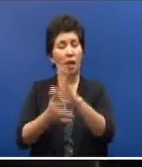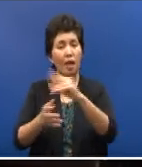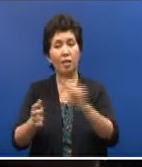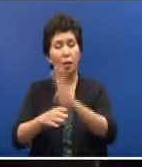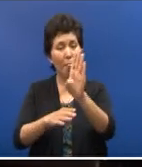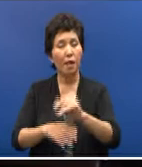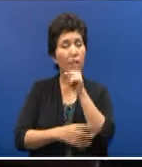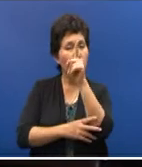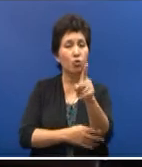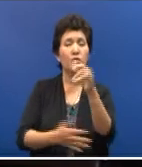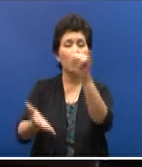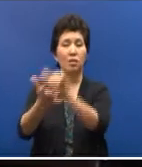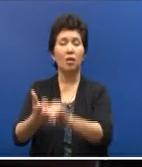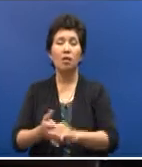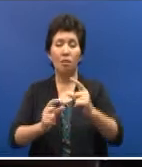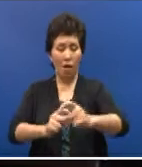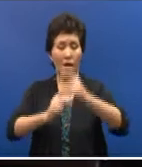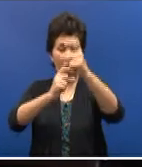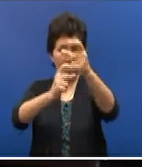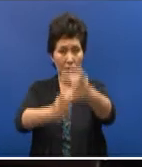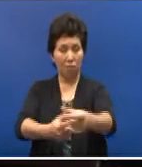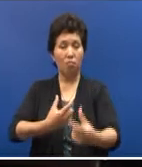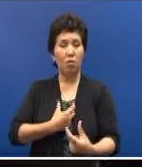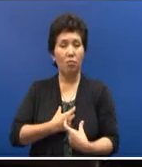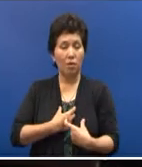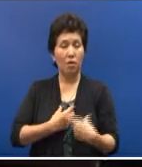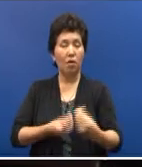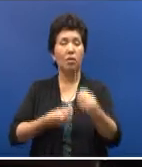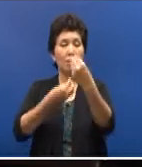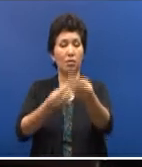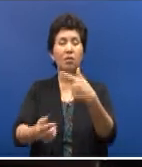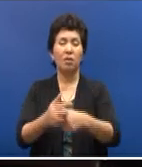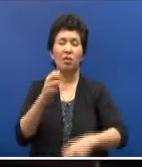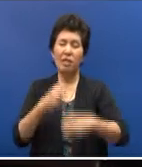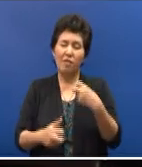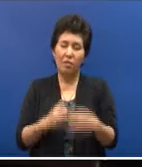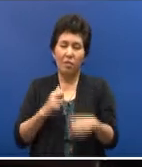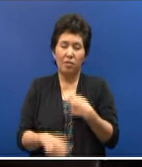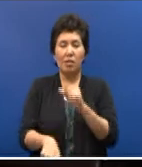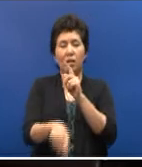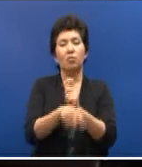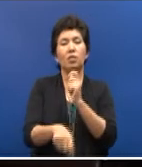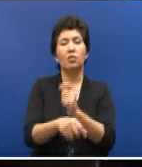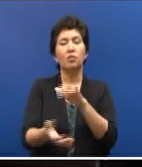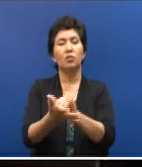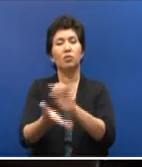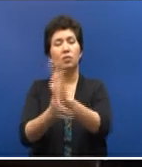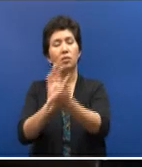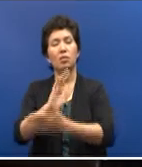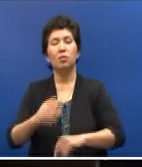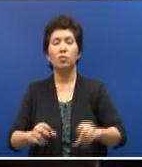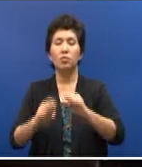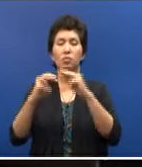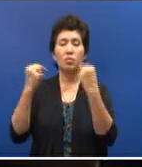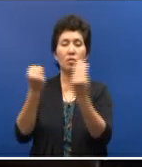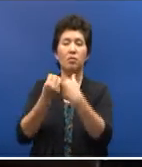by ensuring that rewards are commensurate with the difficulty of the task. Okay, and society will